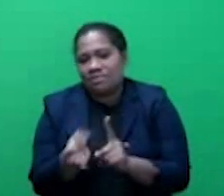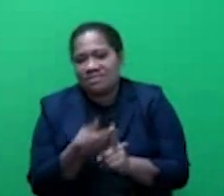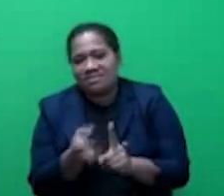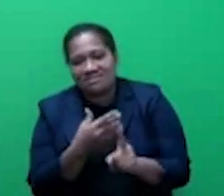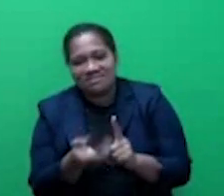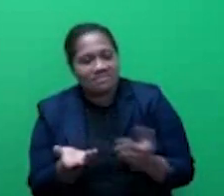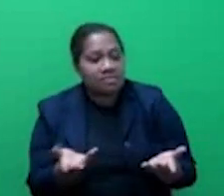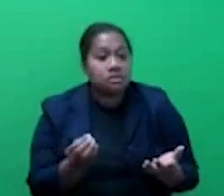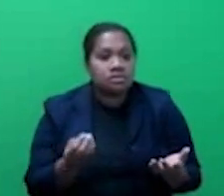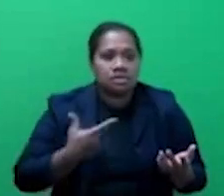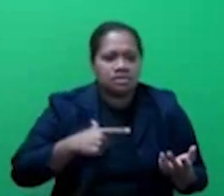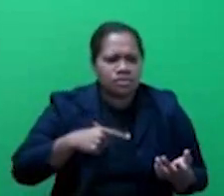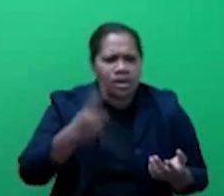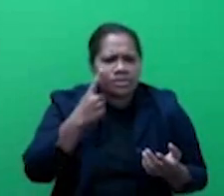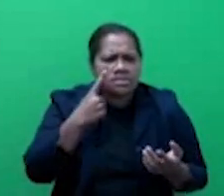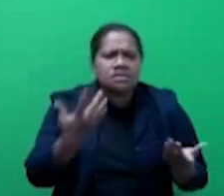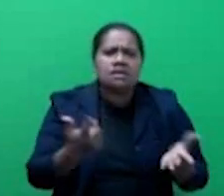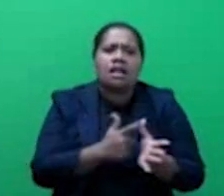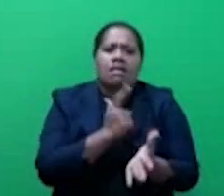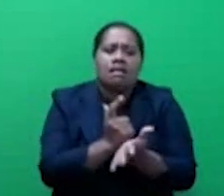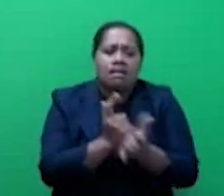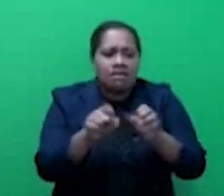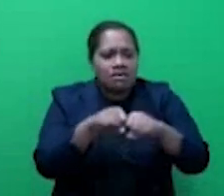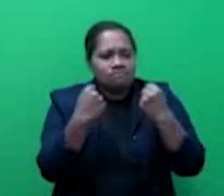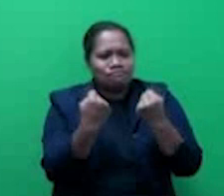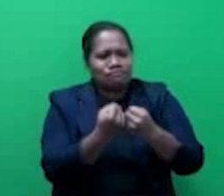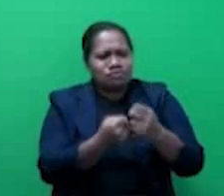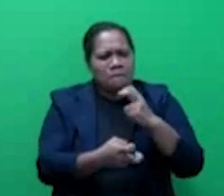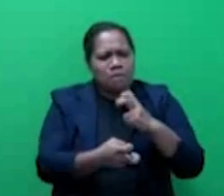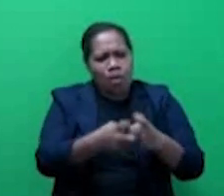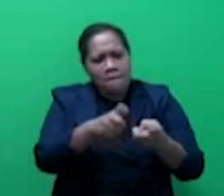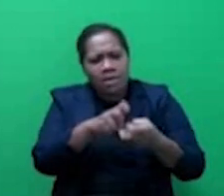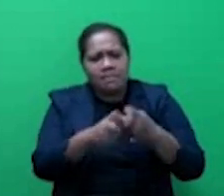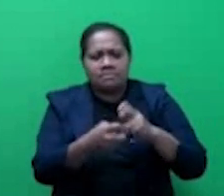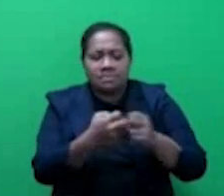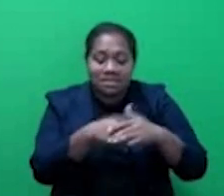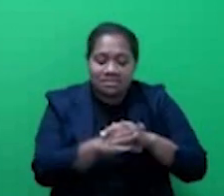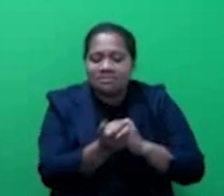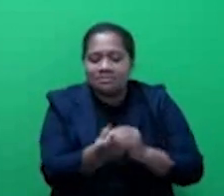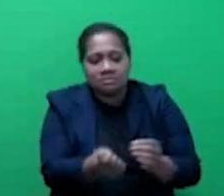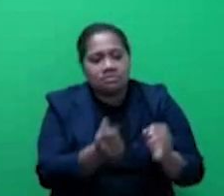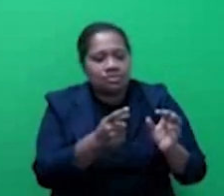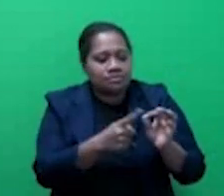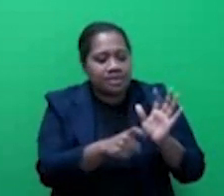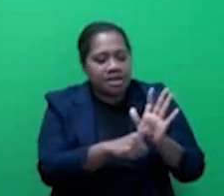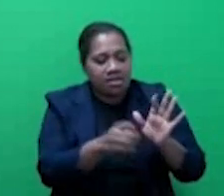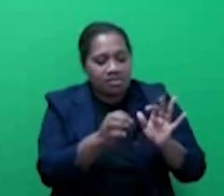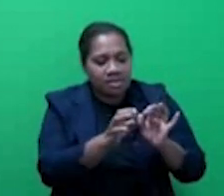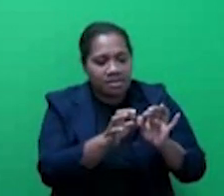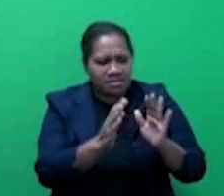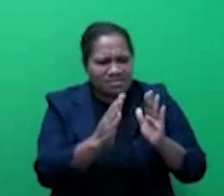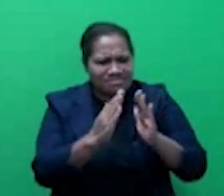And that's why we see a lot of social problems in number of PRB flats around the